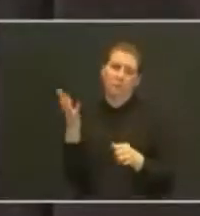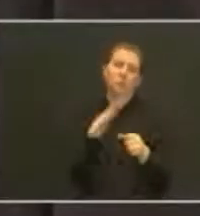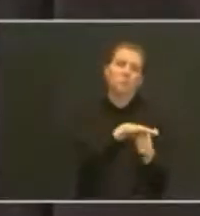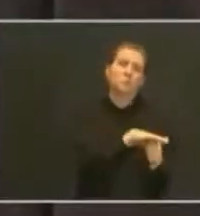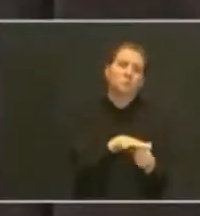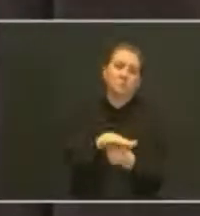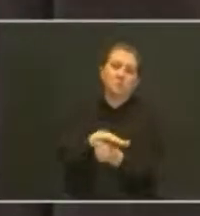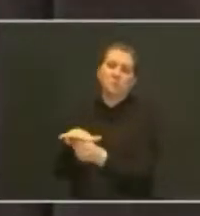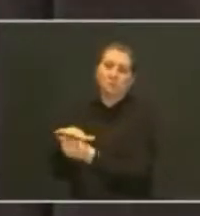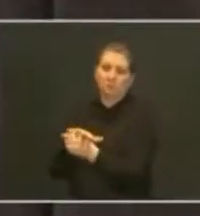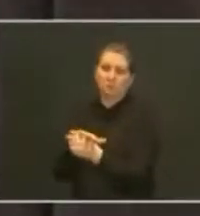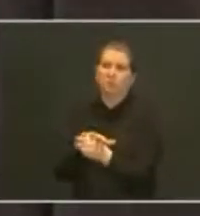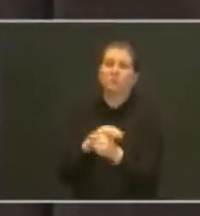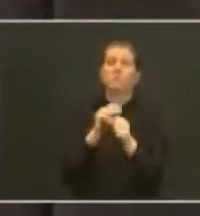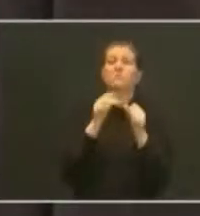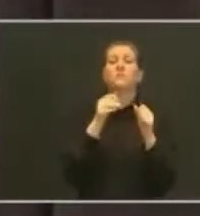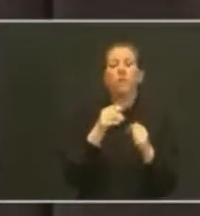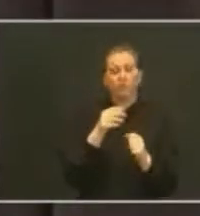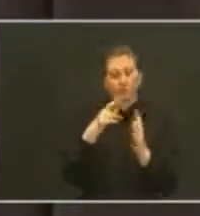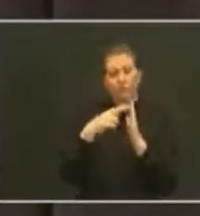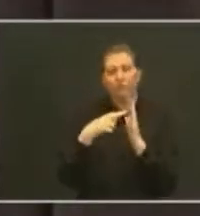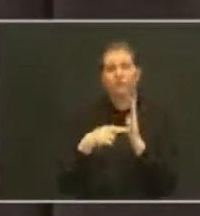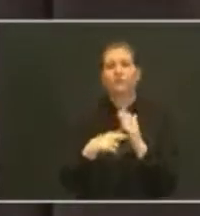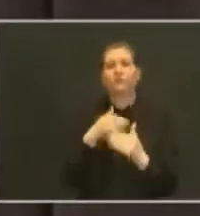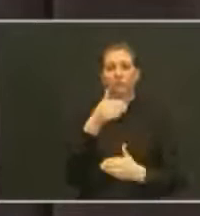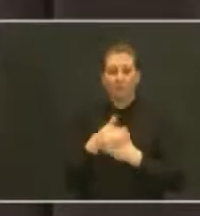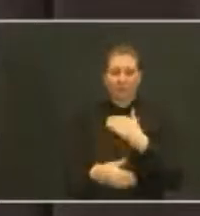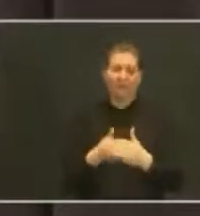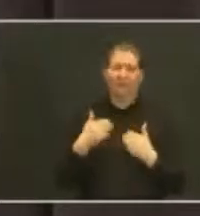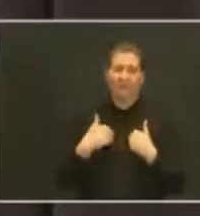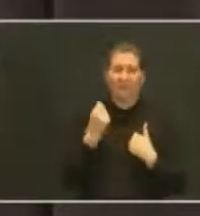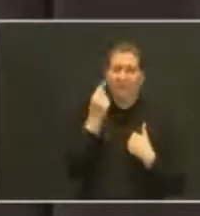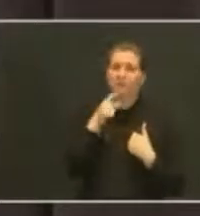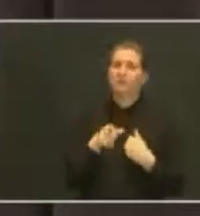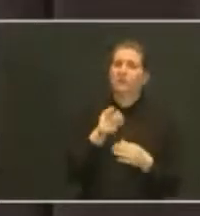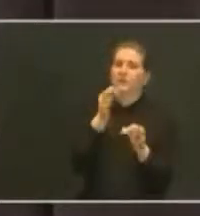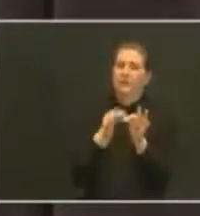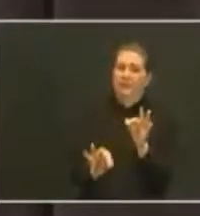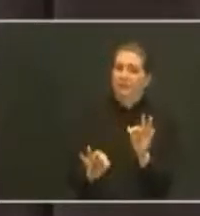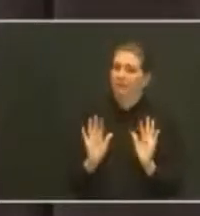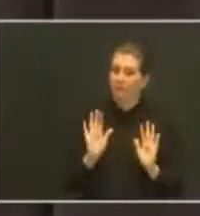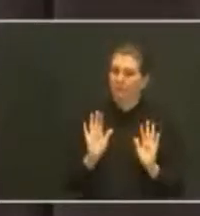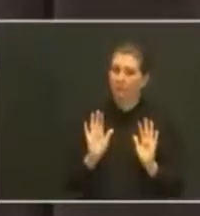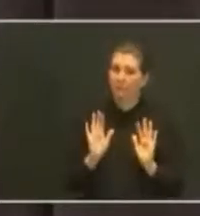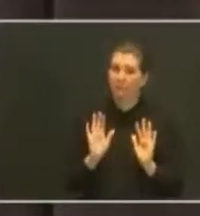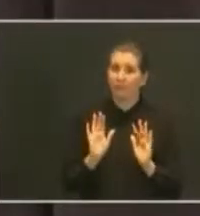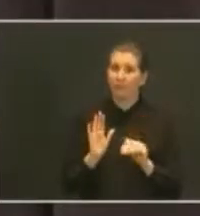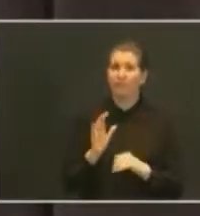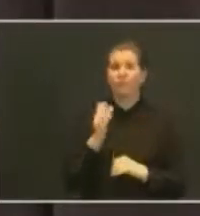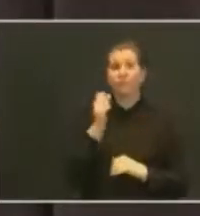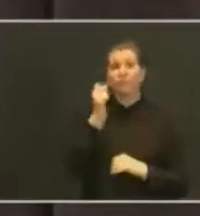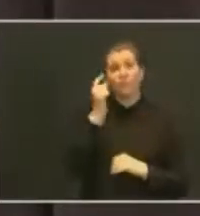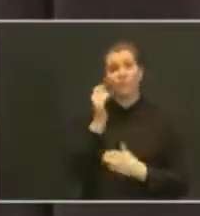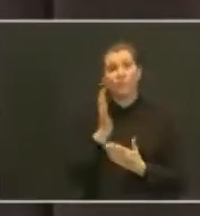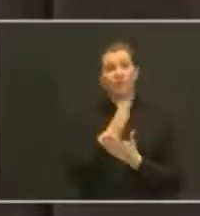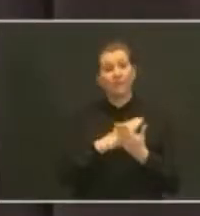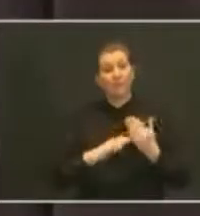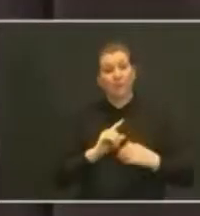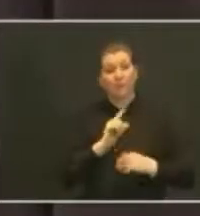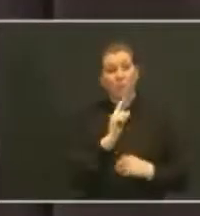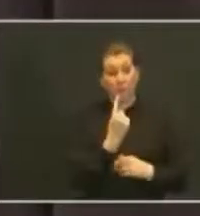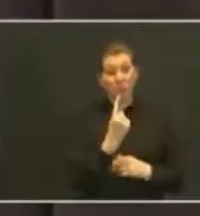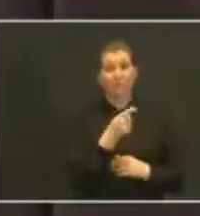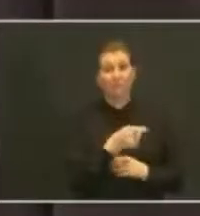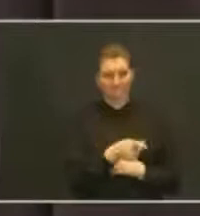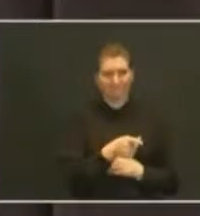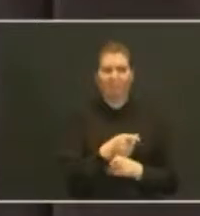process. So we started out purposely with multiple partners so that we could really get to our most